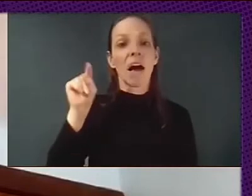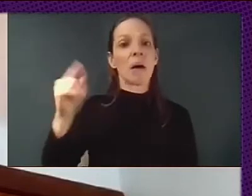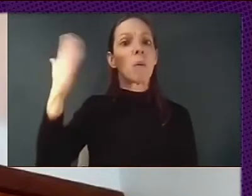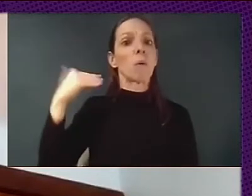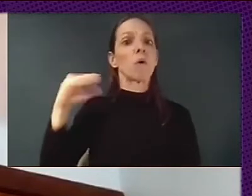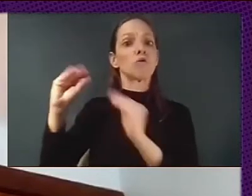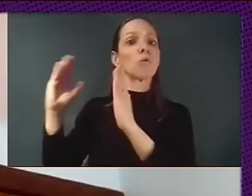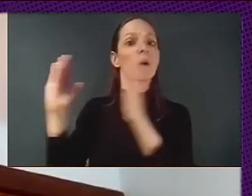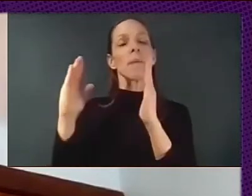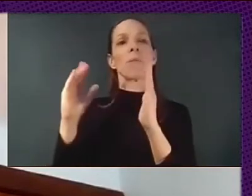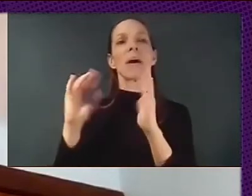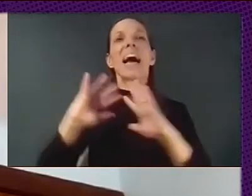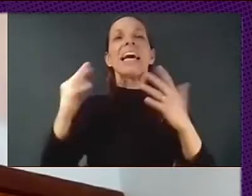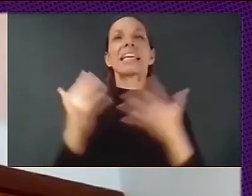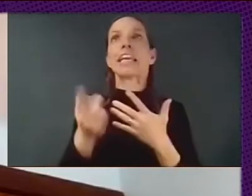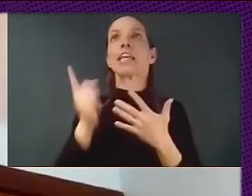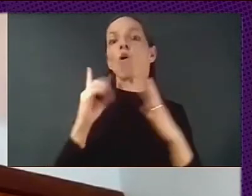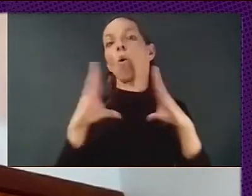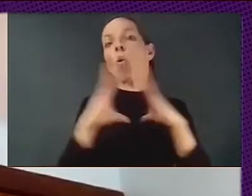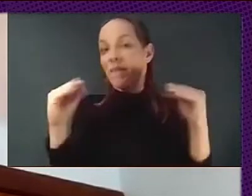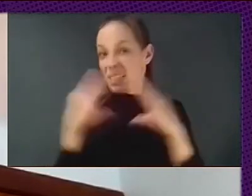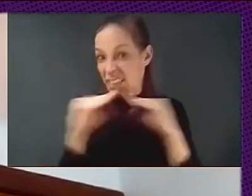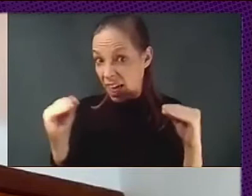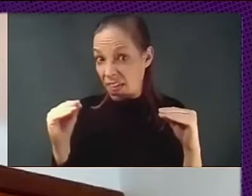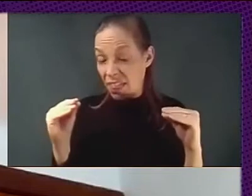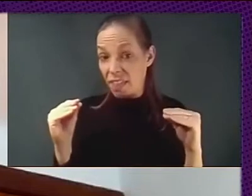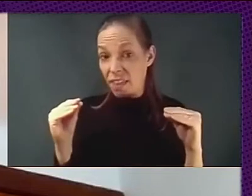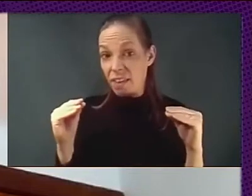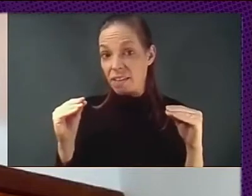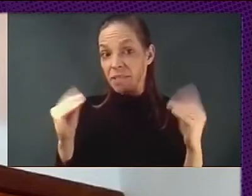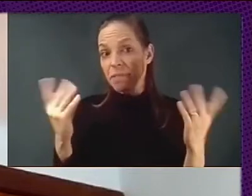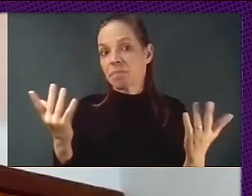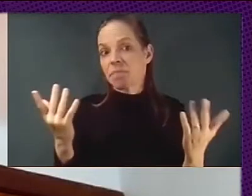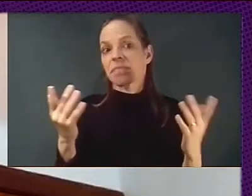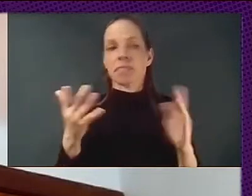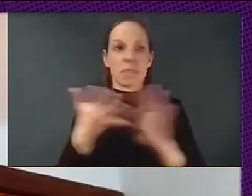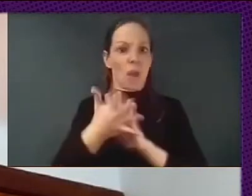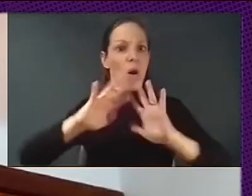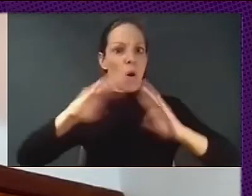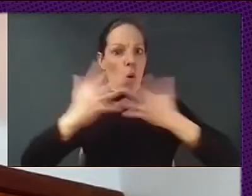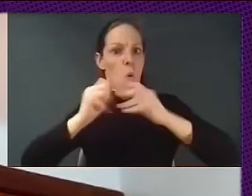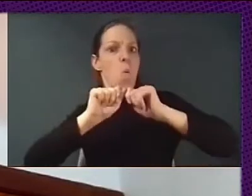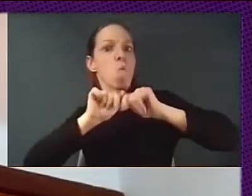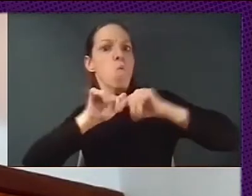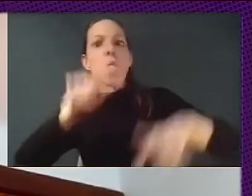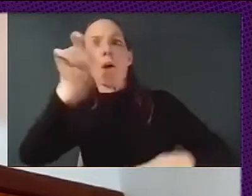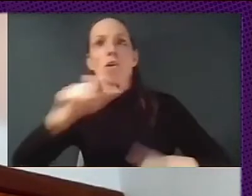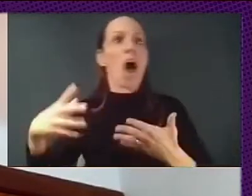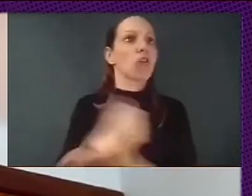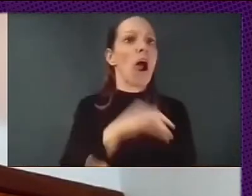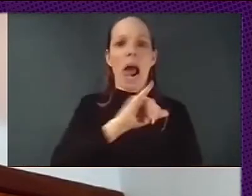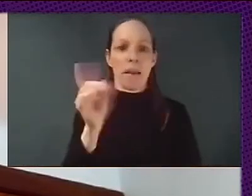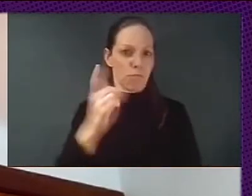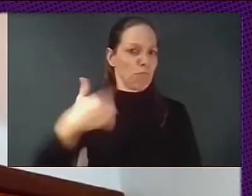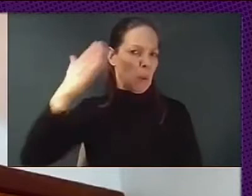the software that you got would be something that you got from a floppy disk or a CD and you brought home and you installed in your computer. And so